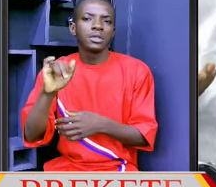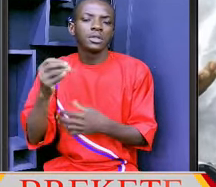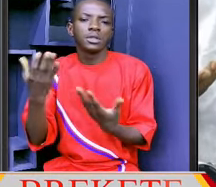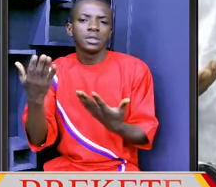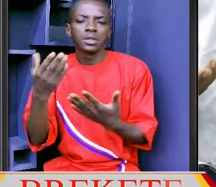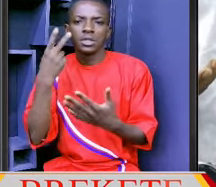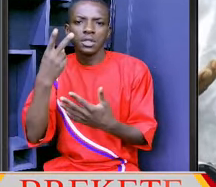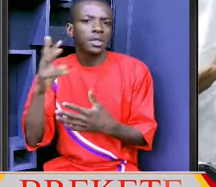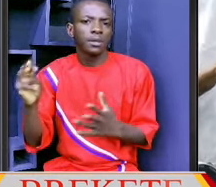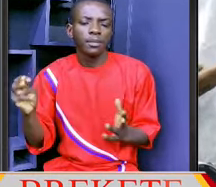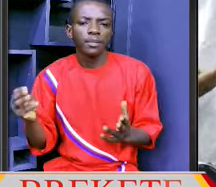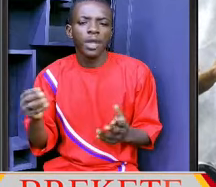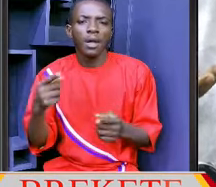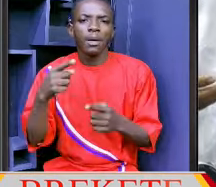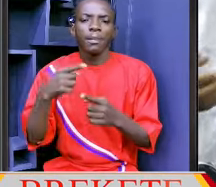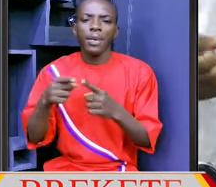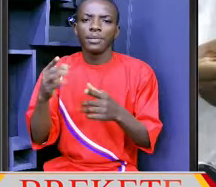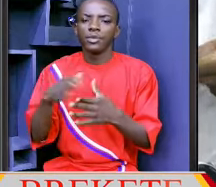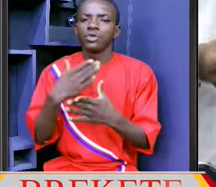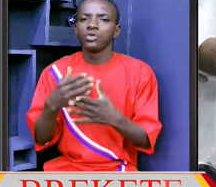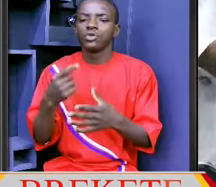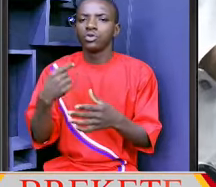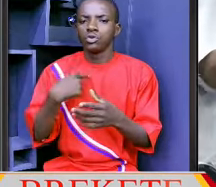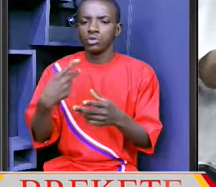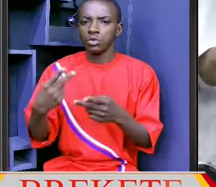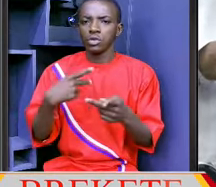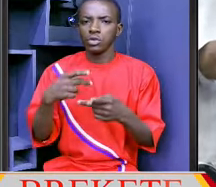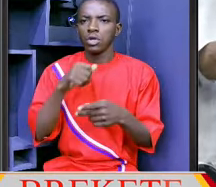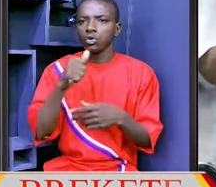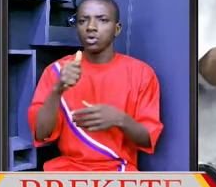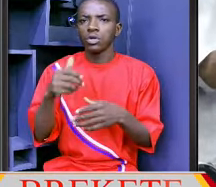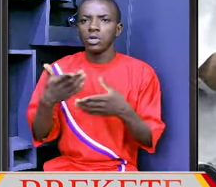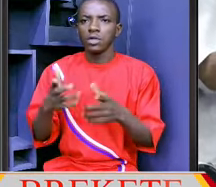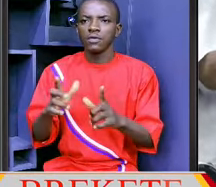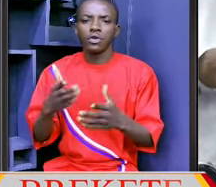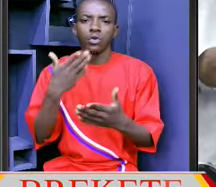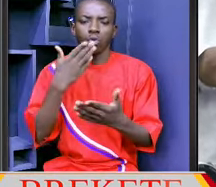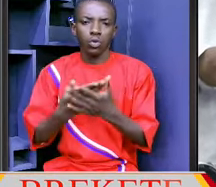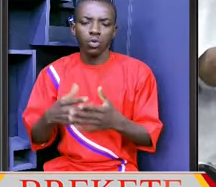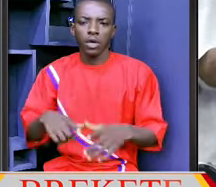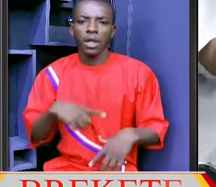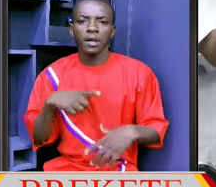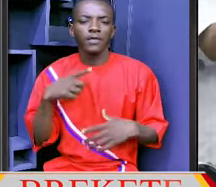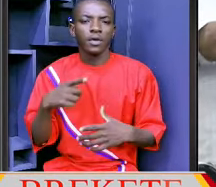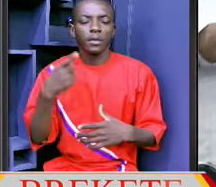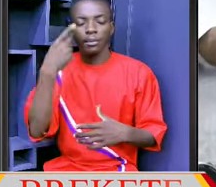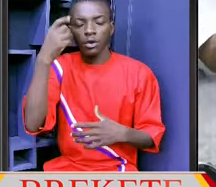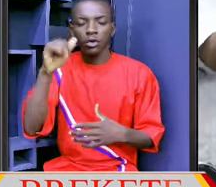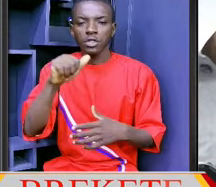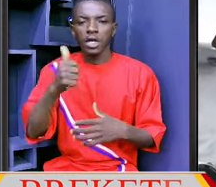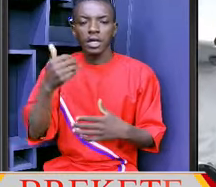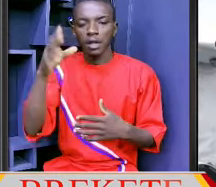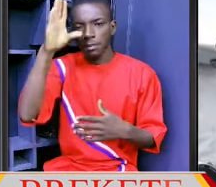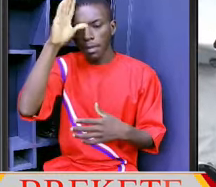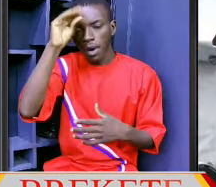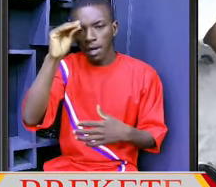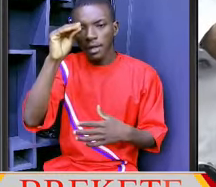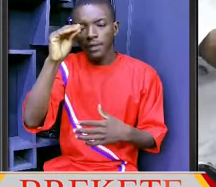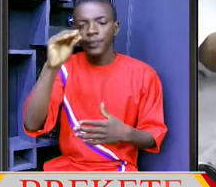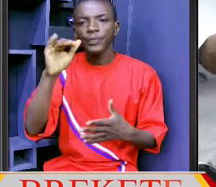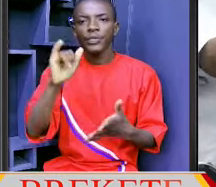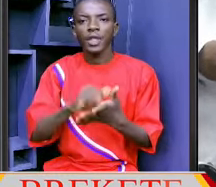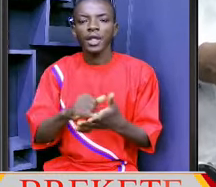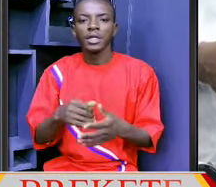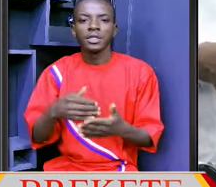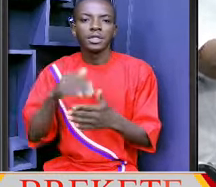them. But between you and I, my dear, they are not living a good life. Yes, sir. Because any man where